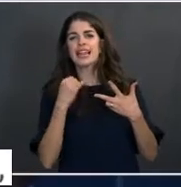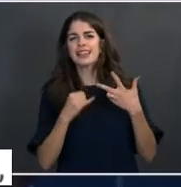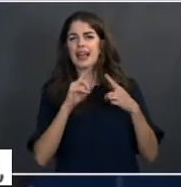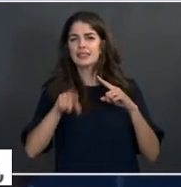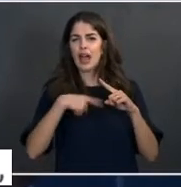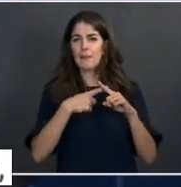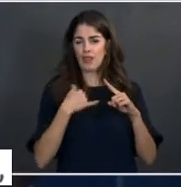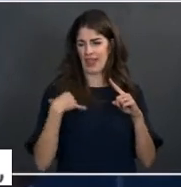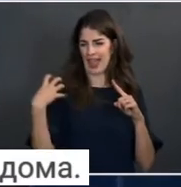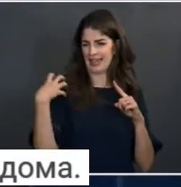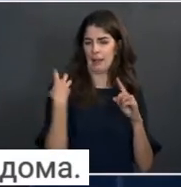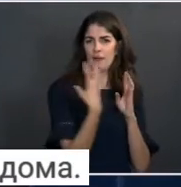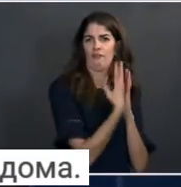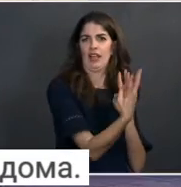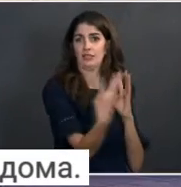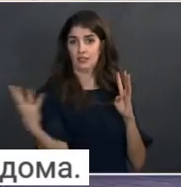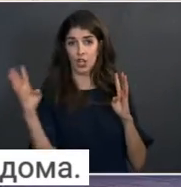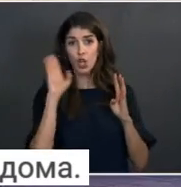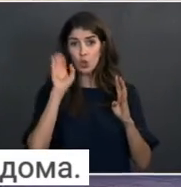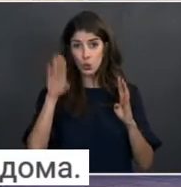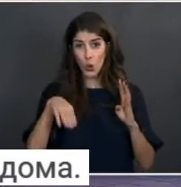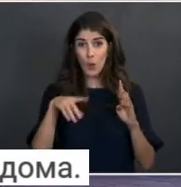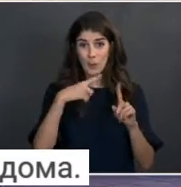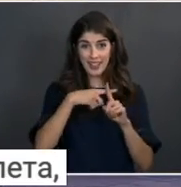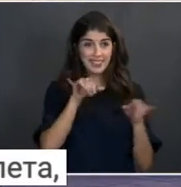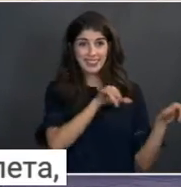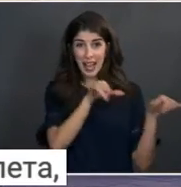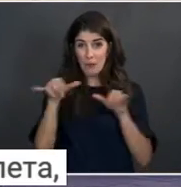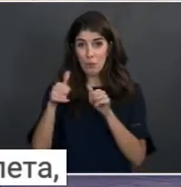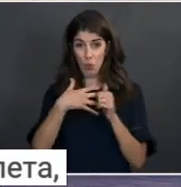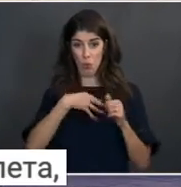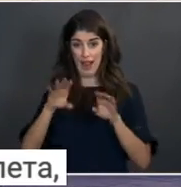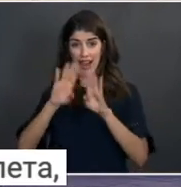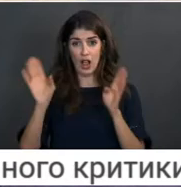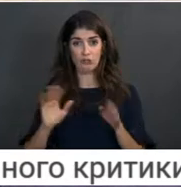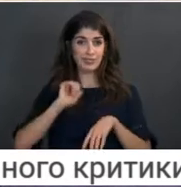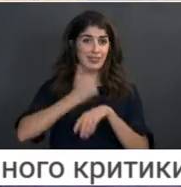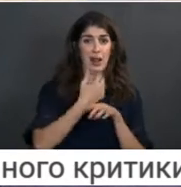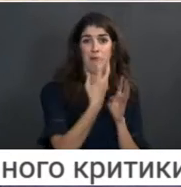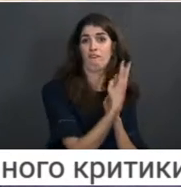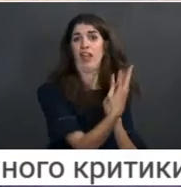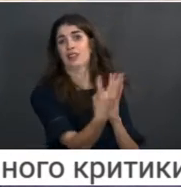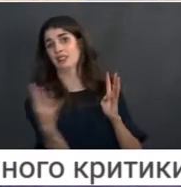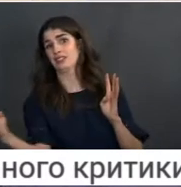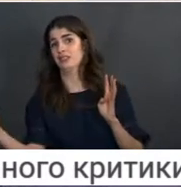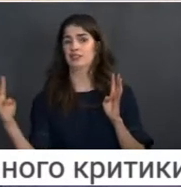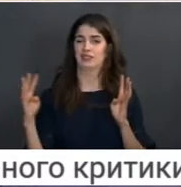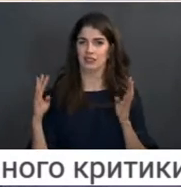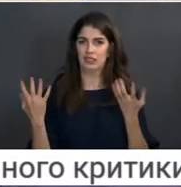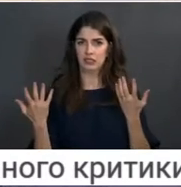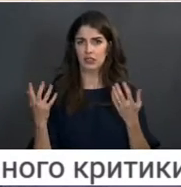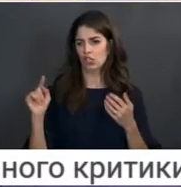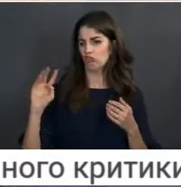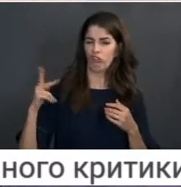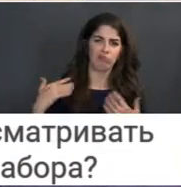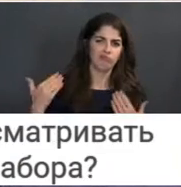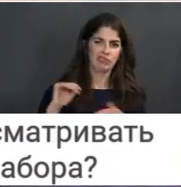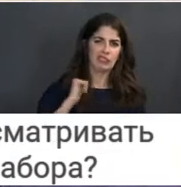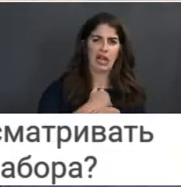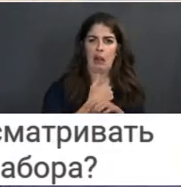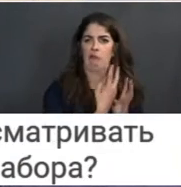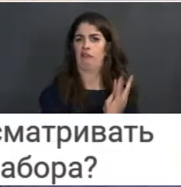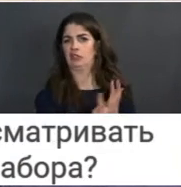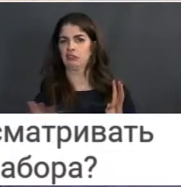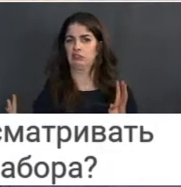you know there's a fence outside here, a temporary one around the White House. It's been up since last summer. President Trump took a lot of criticism for it.